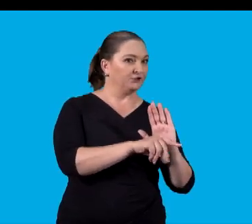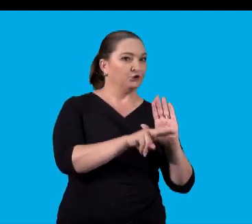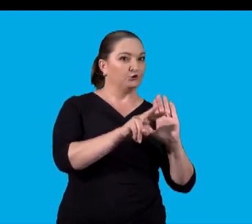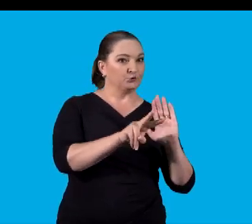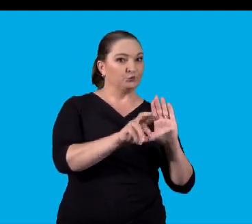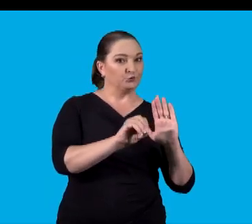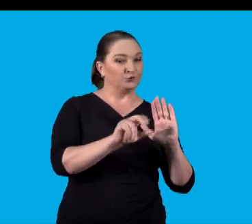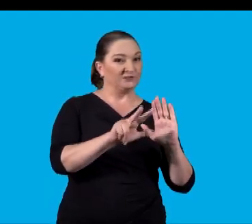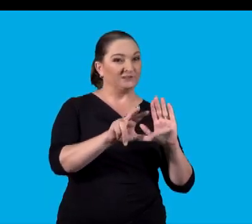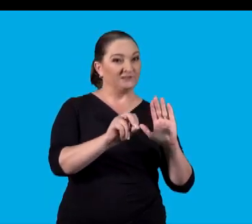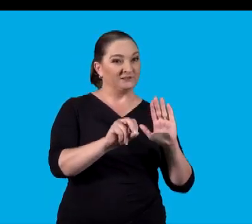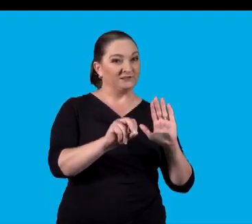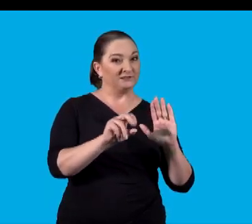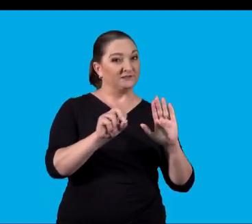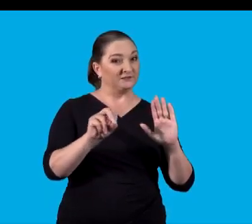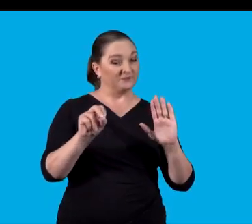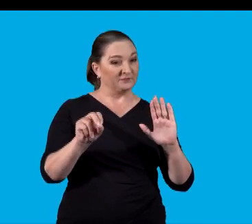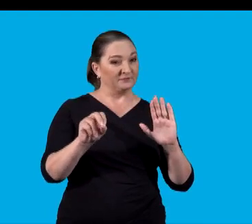1,960,000 minus